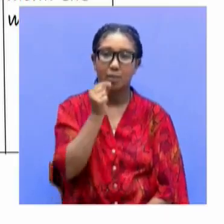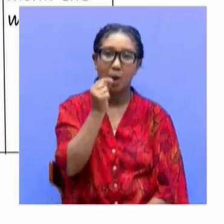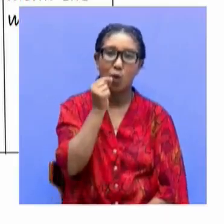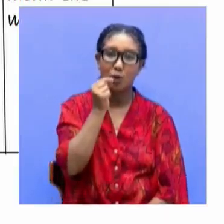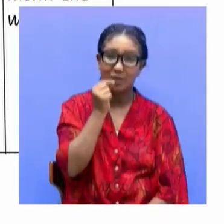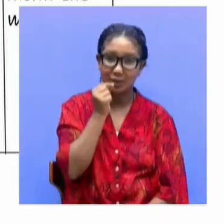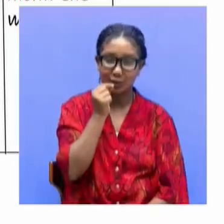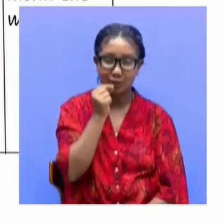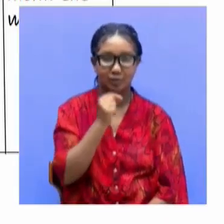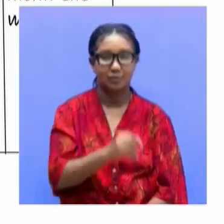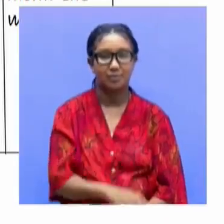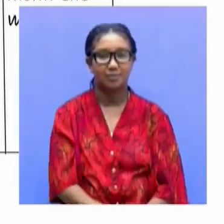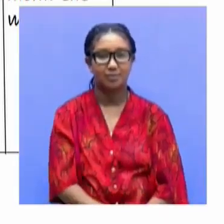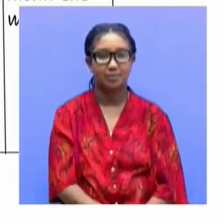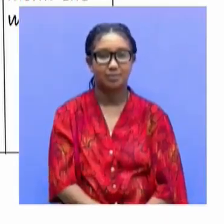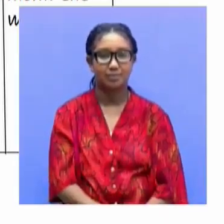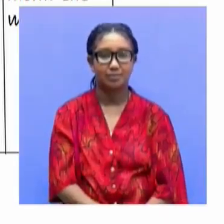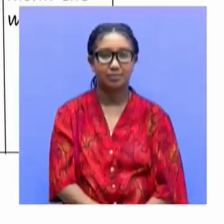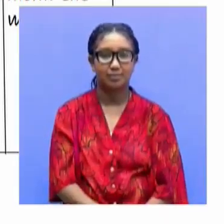tooth